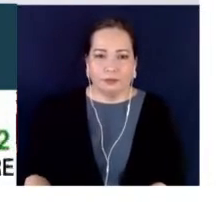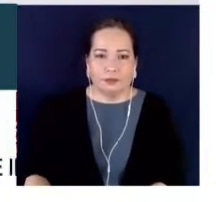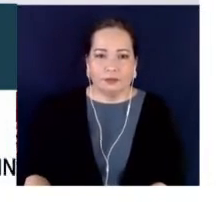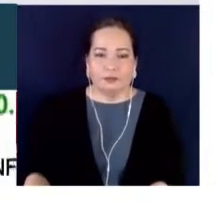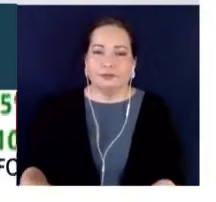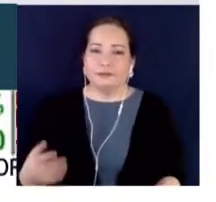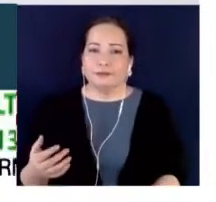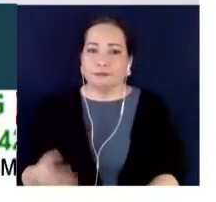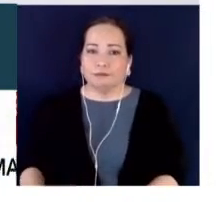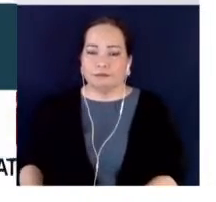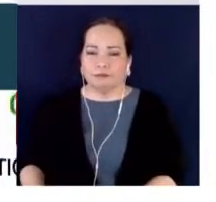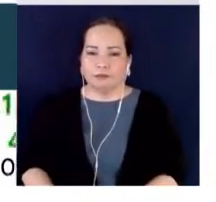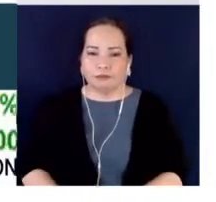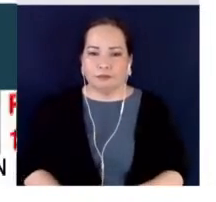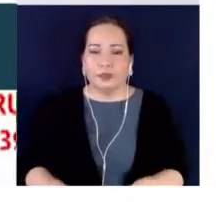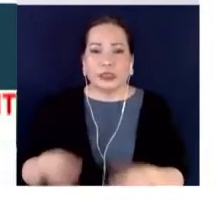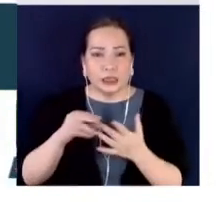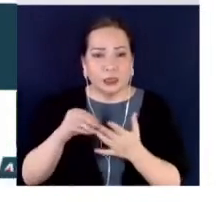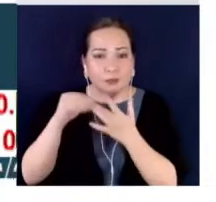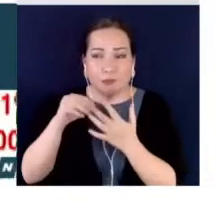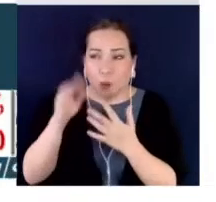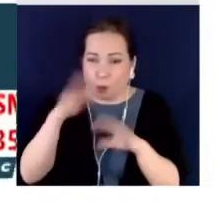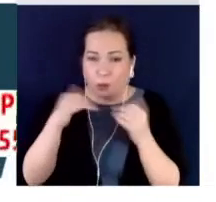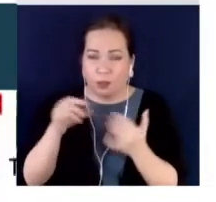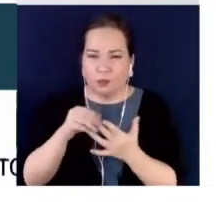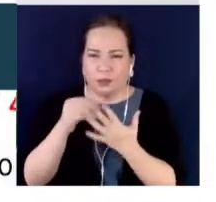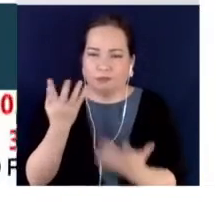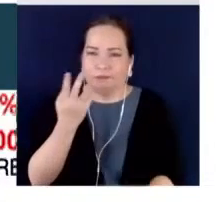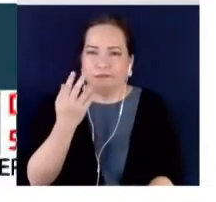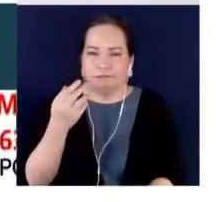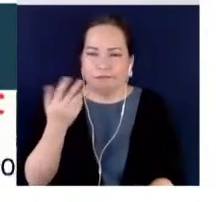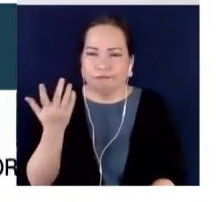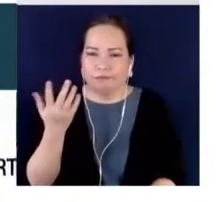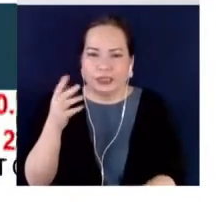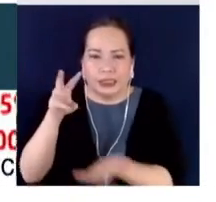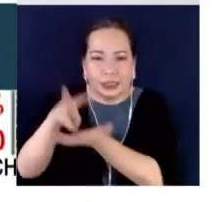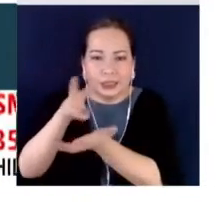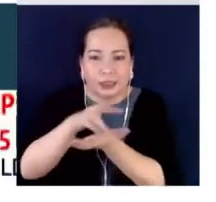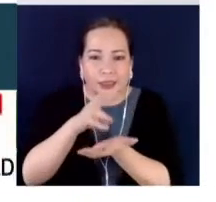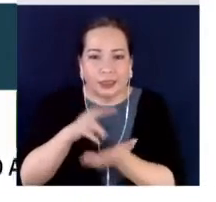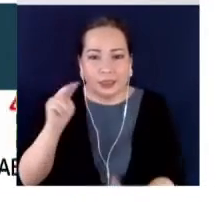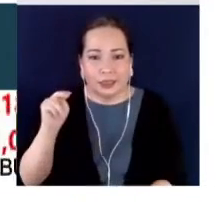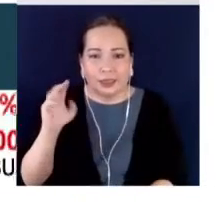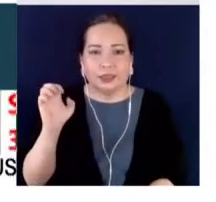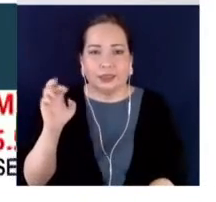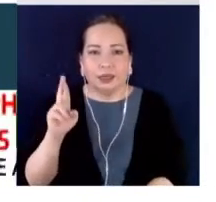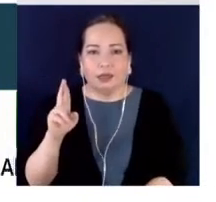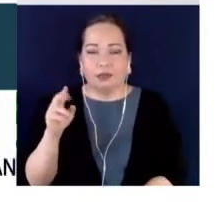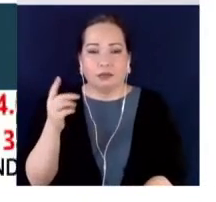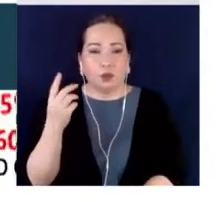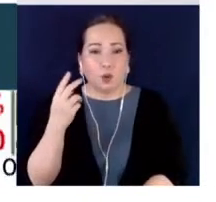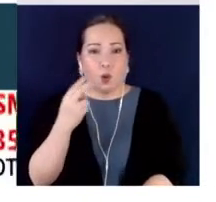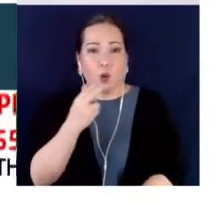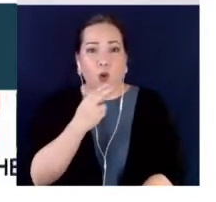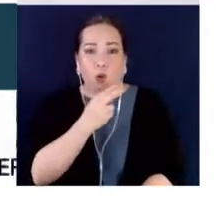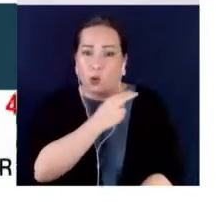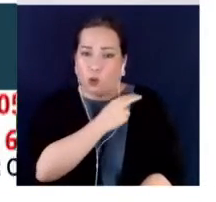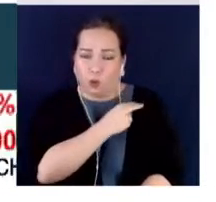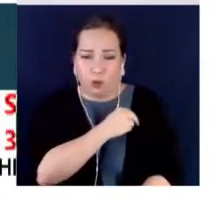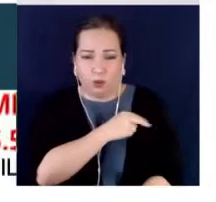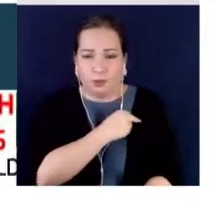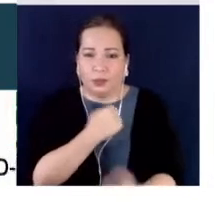especially in the urban areas like the National Capital Region, our hospitals are really